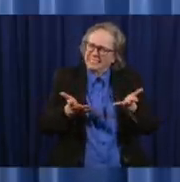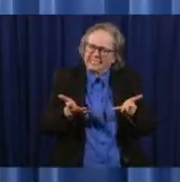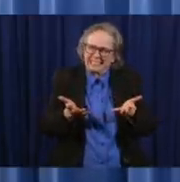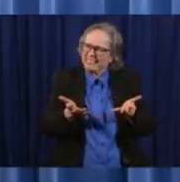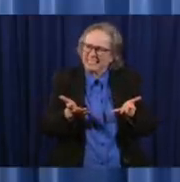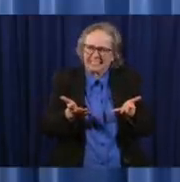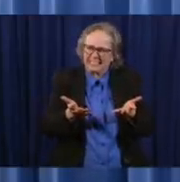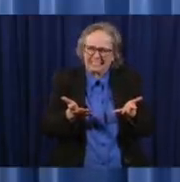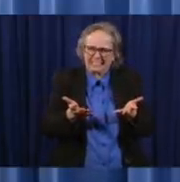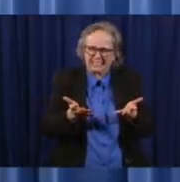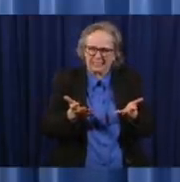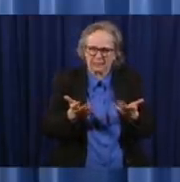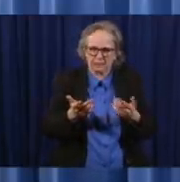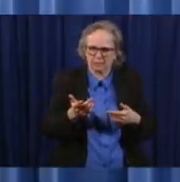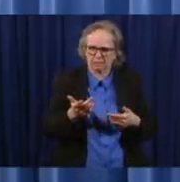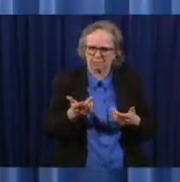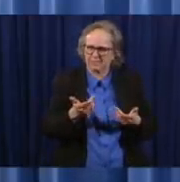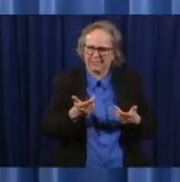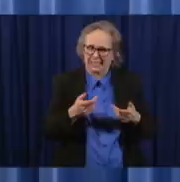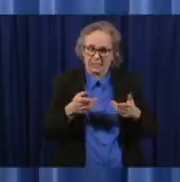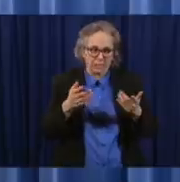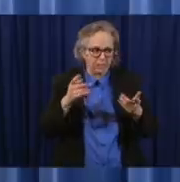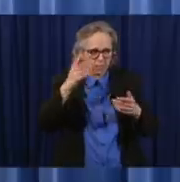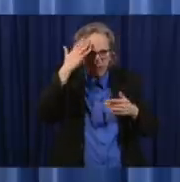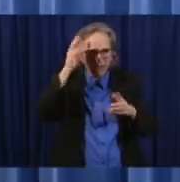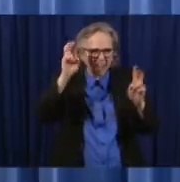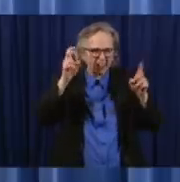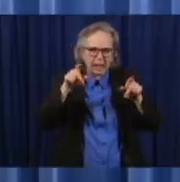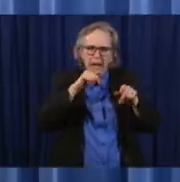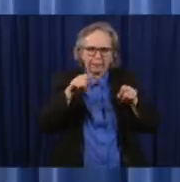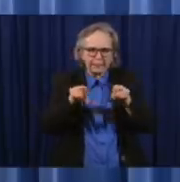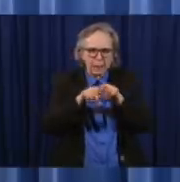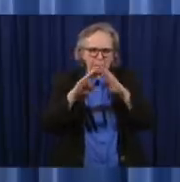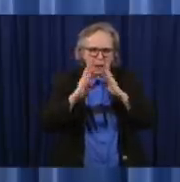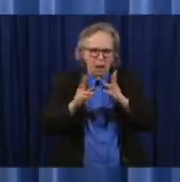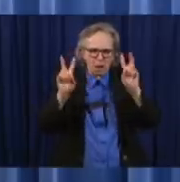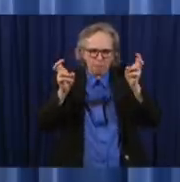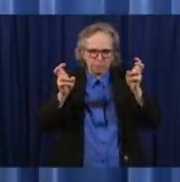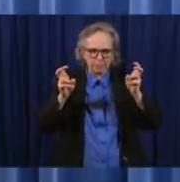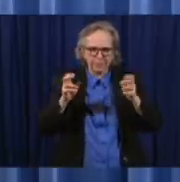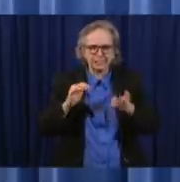same family or as Dr. Acton says, the same tribe. We all kind of have our own,